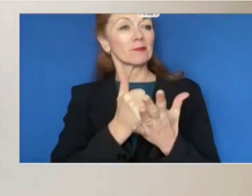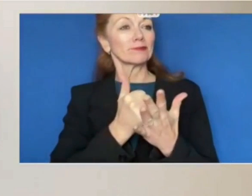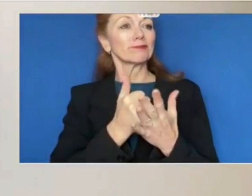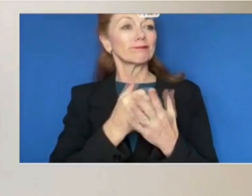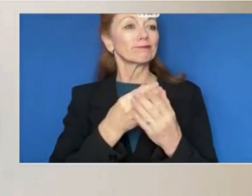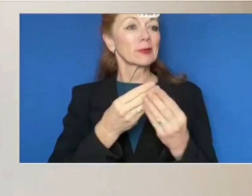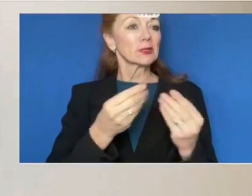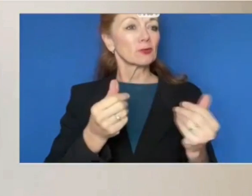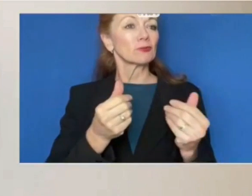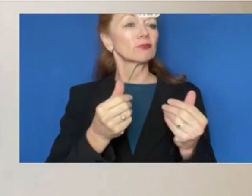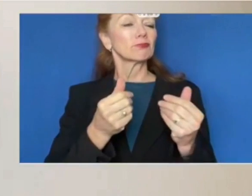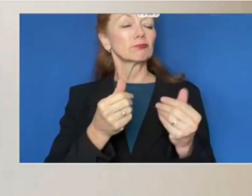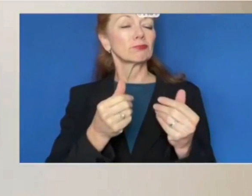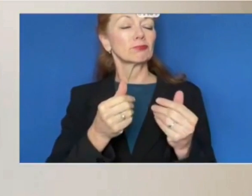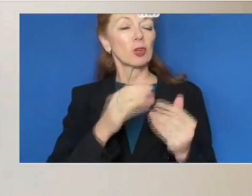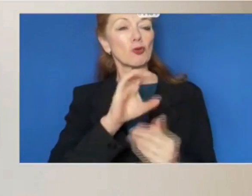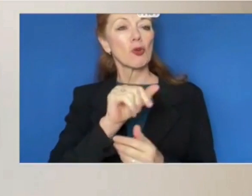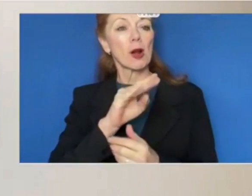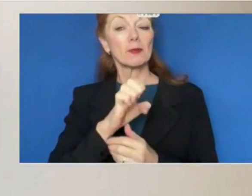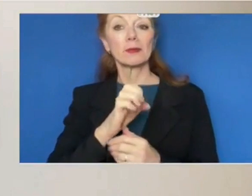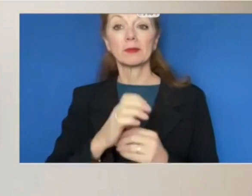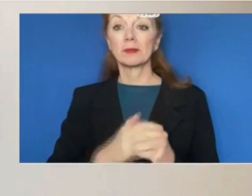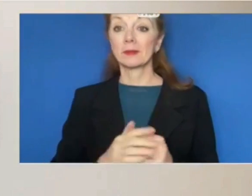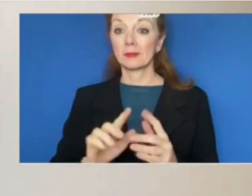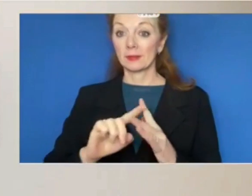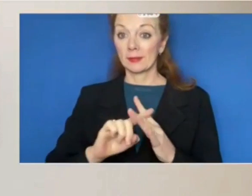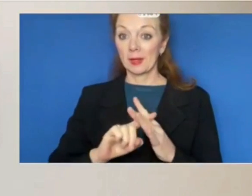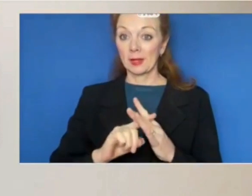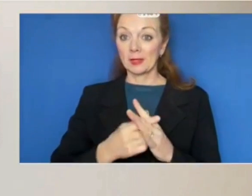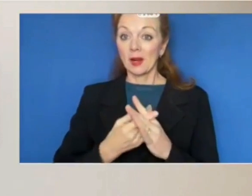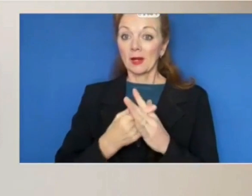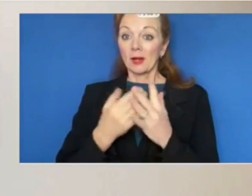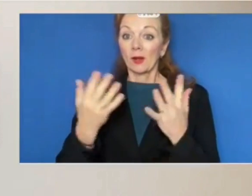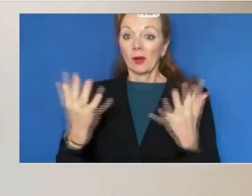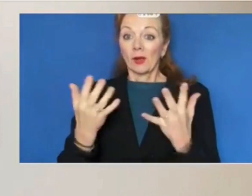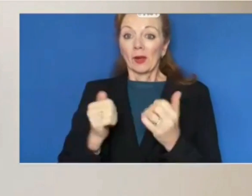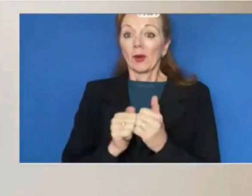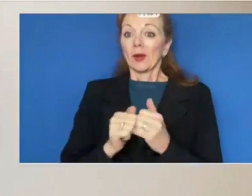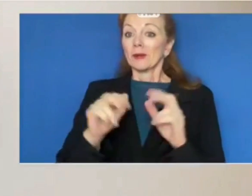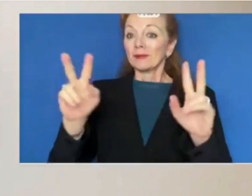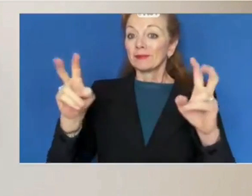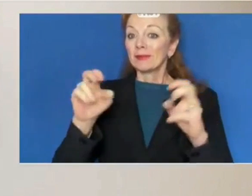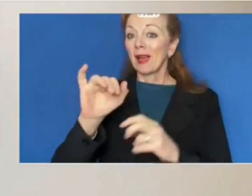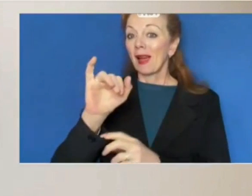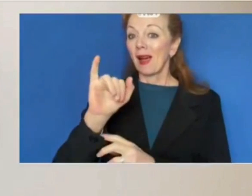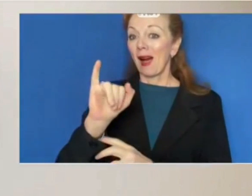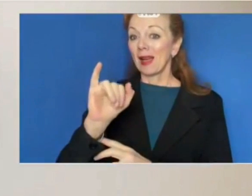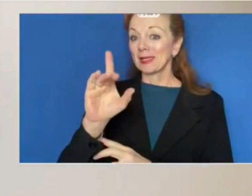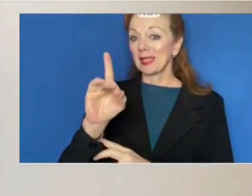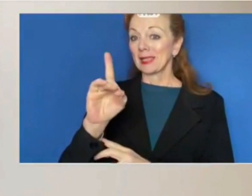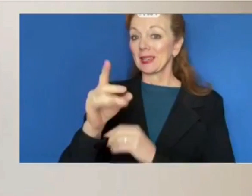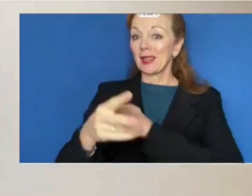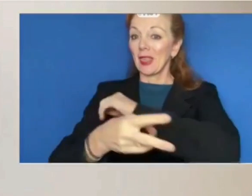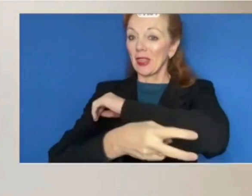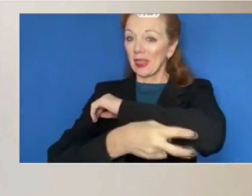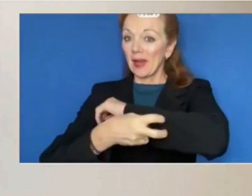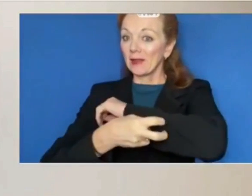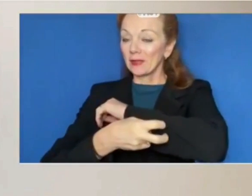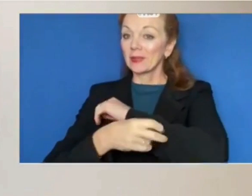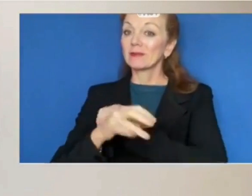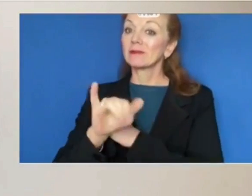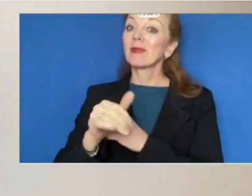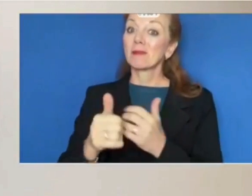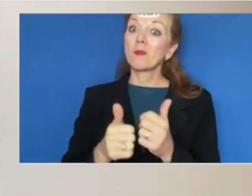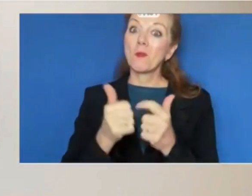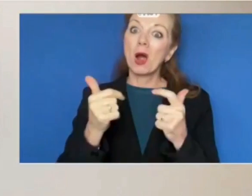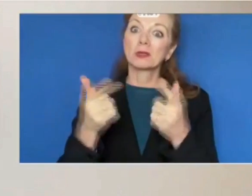Beginning with within the area of identity theft, which is a bulk of what we address within our team, we're seeing